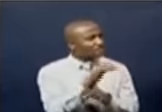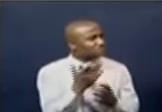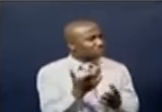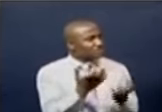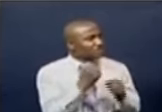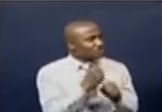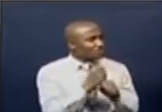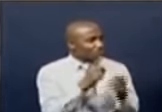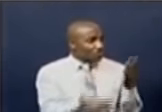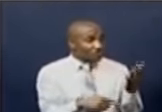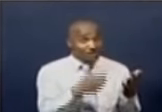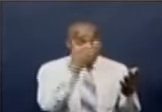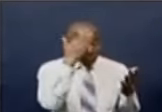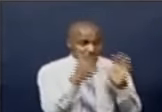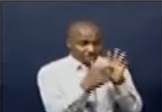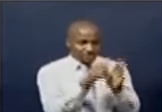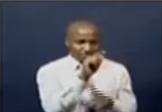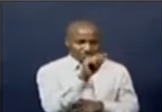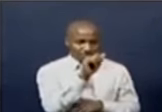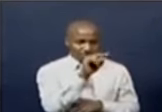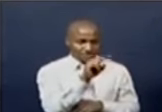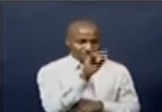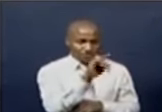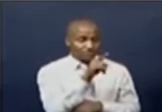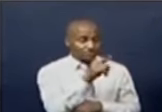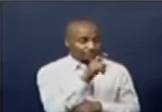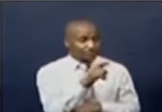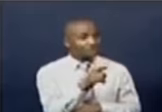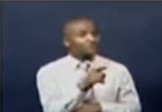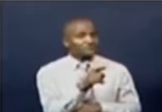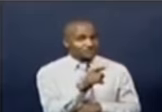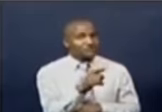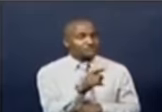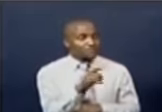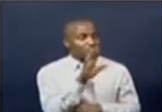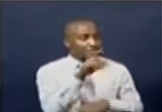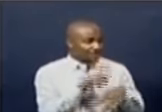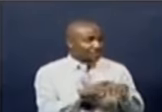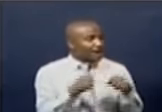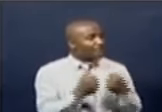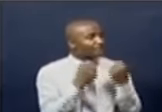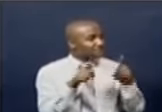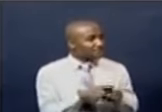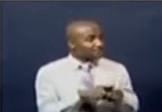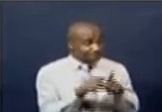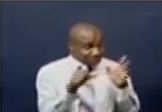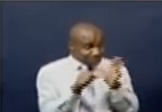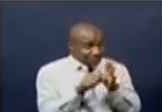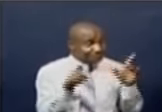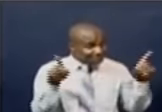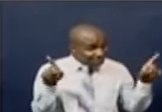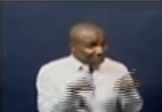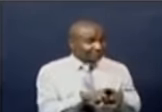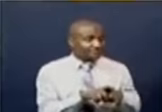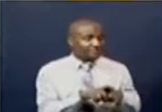Because like Moses Tanui, and he's back again, we can talk to him. Like he said, during his time, this happened. We are talking about the same thing.